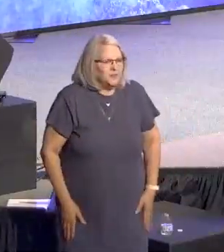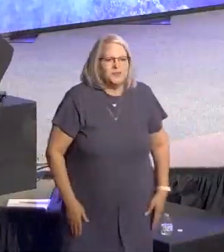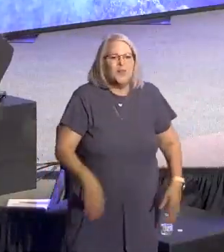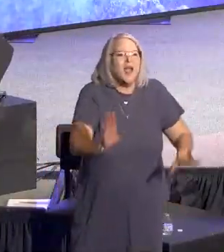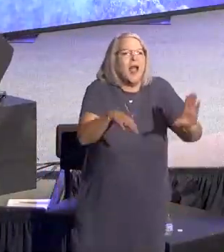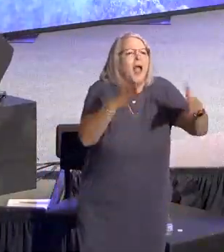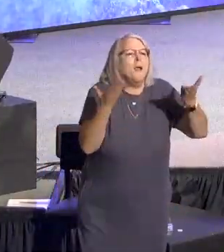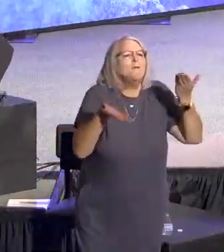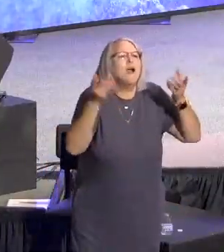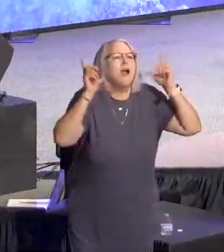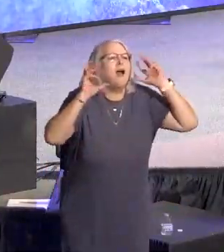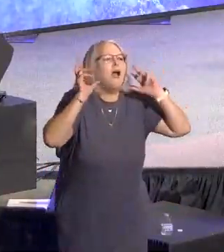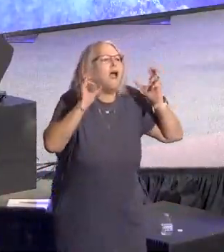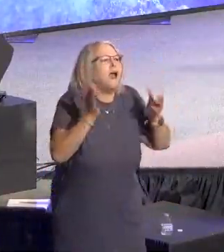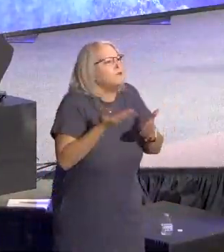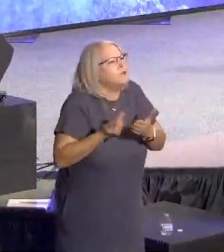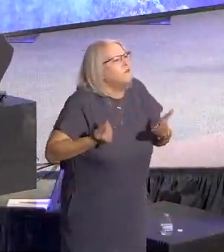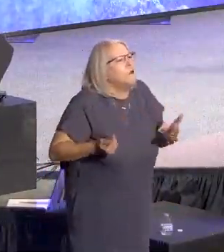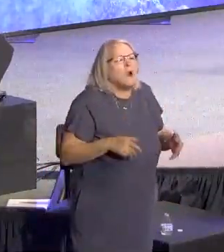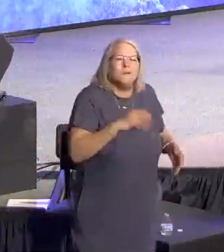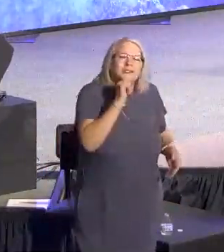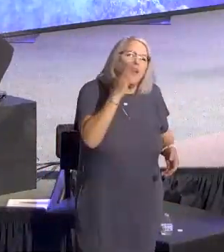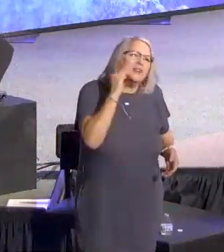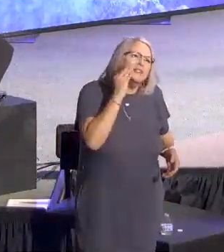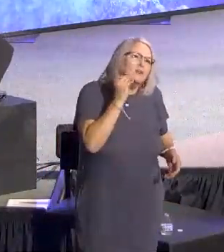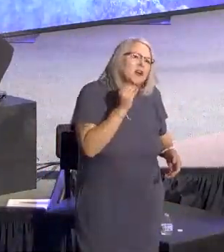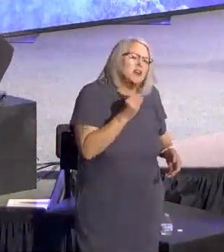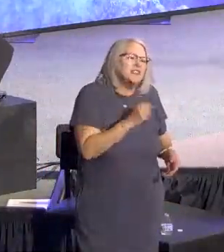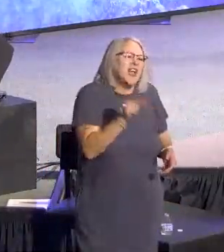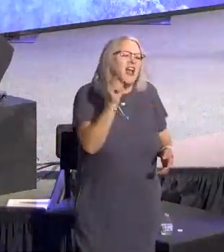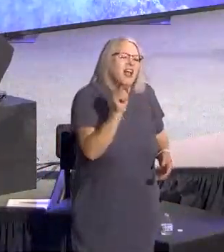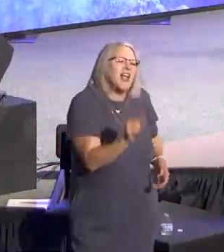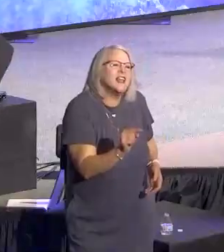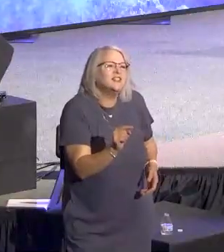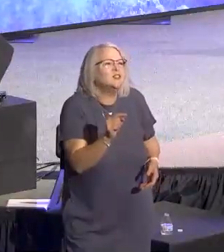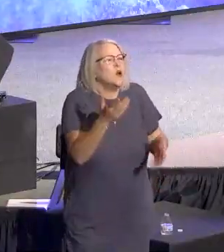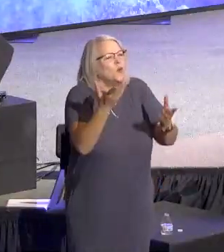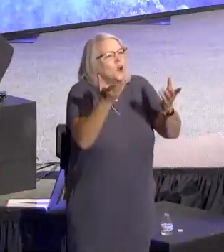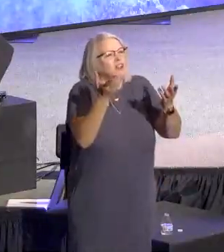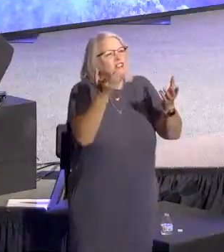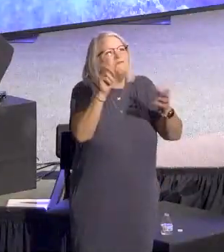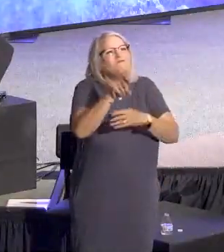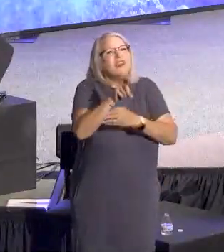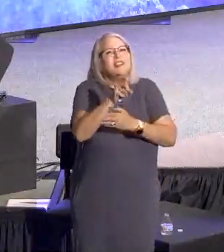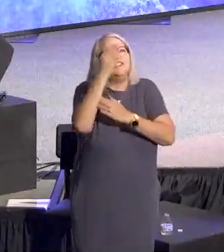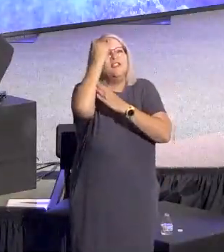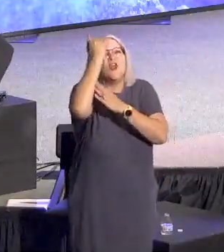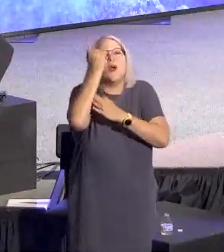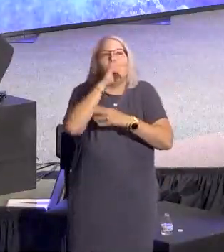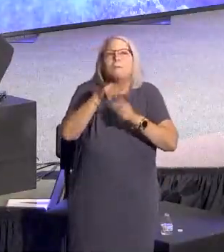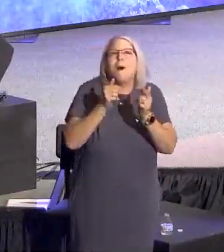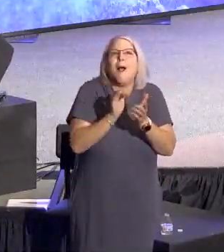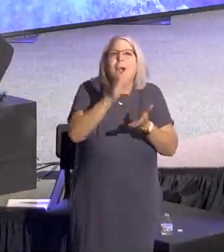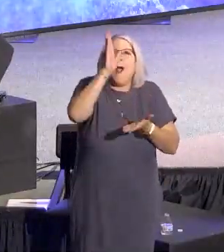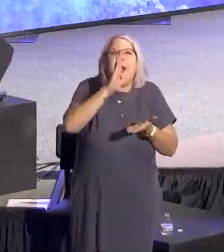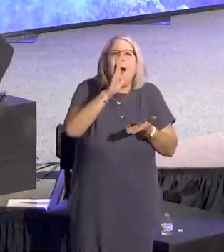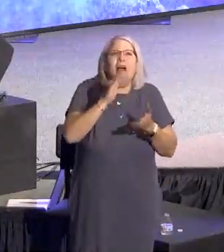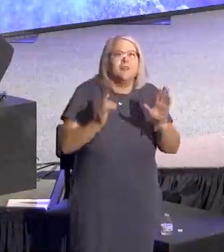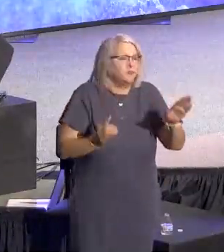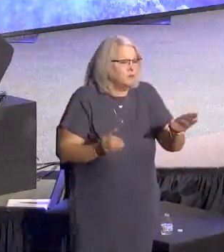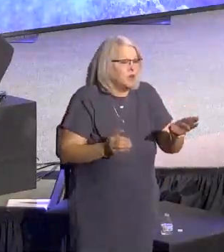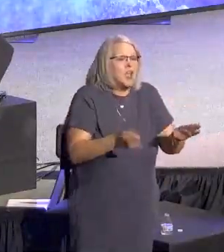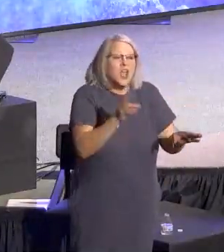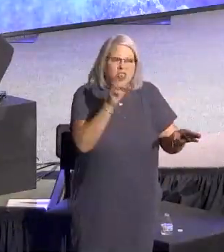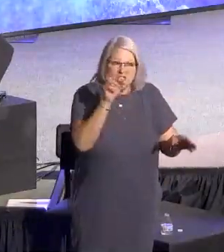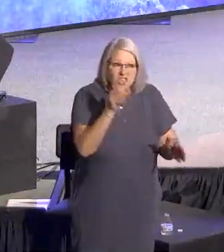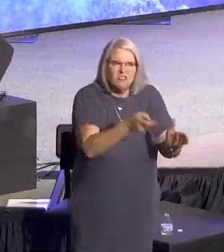may have heard this before. I don't know if you've experienced it. This is huge. It's a prerequisite. You know what I mean by prerequisite? This is required.